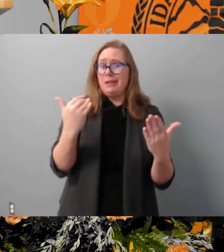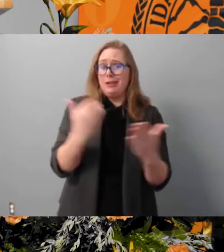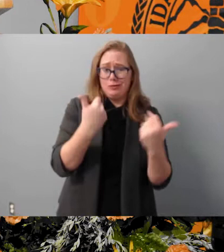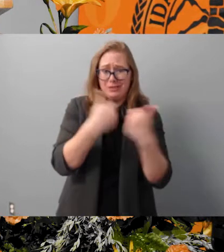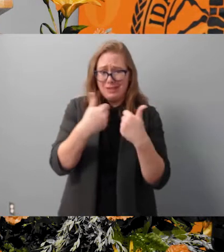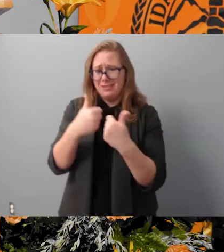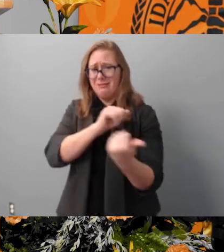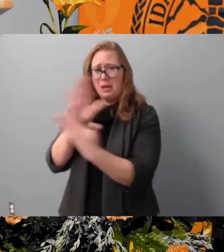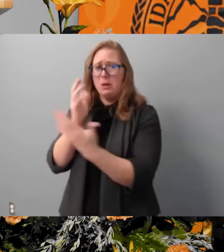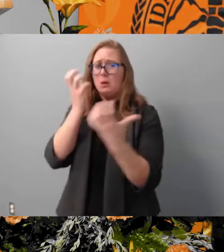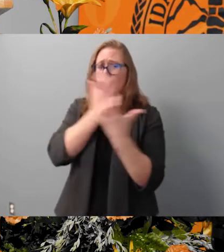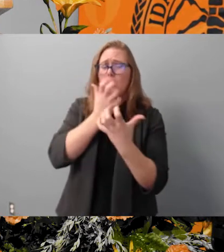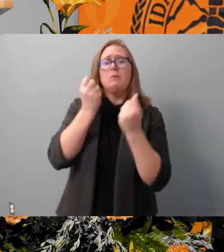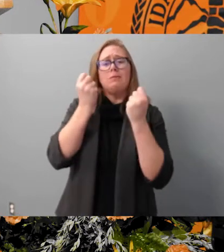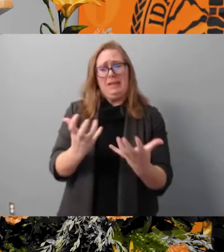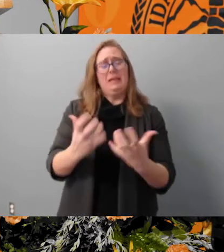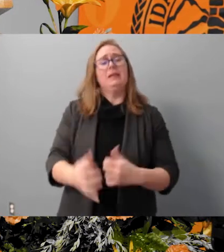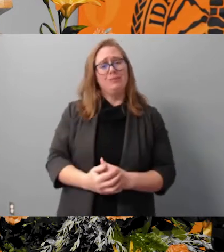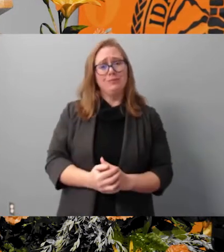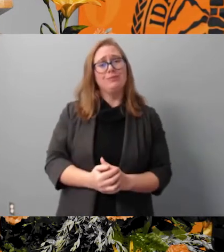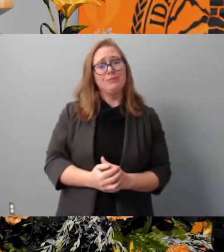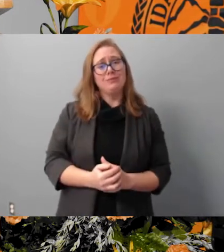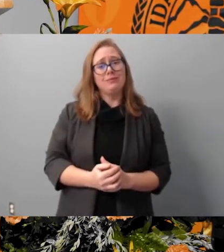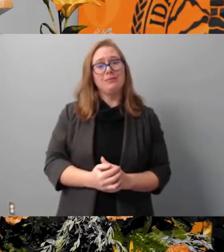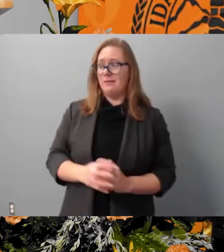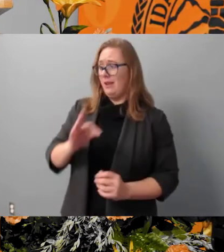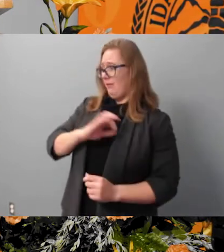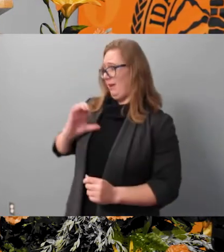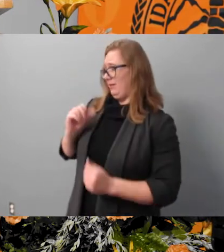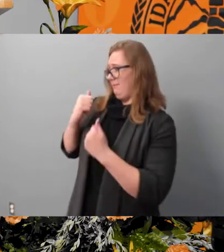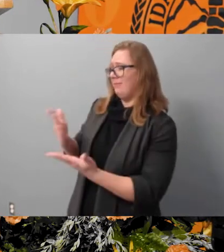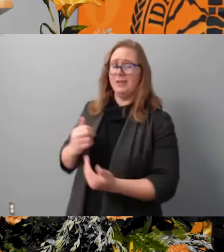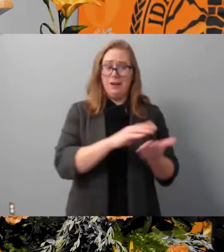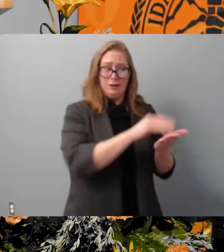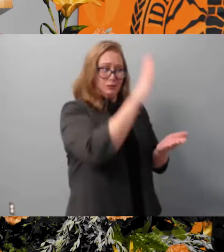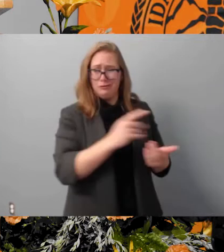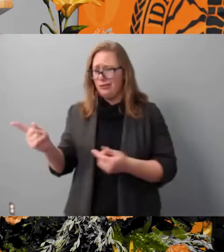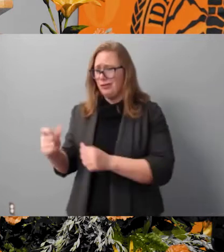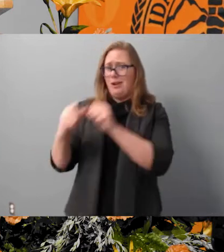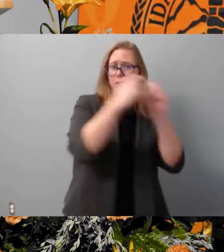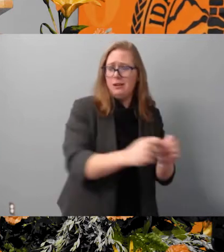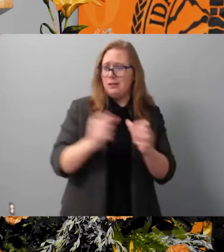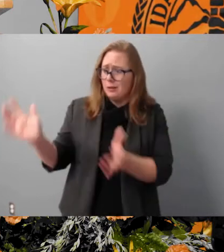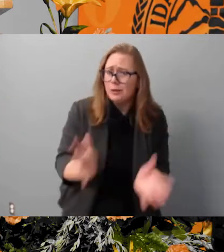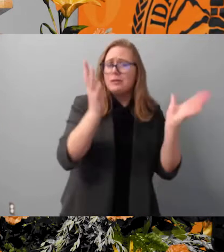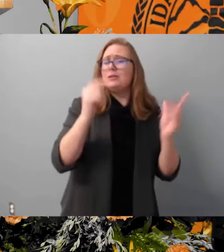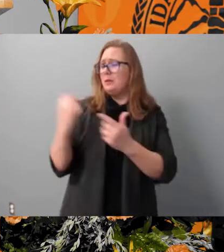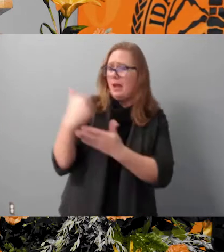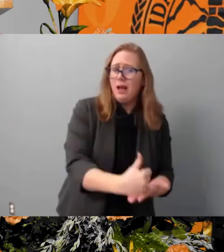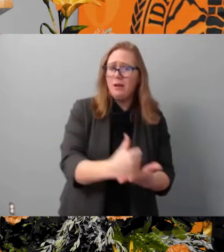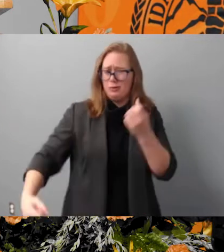resilient during this trying year of uncertainty. Thank you for your dedication to our students and to your